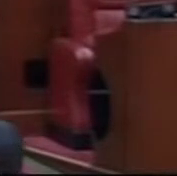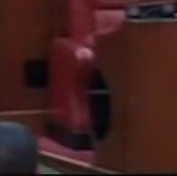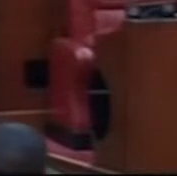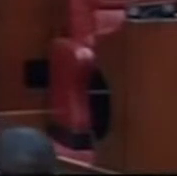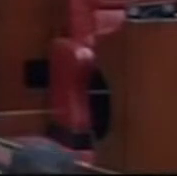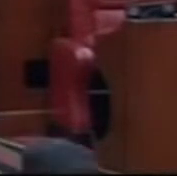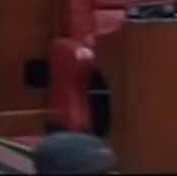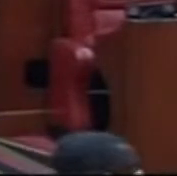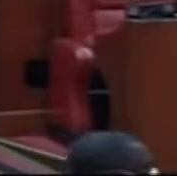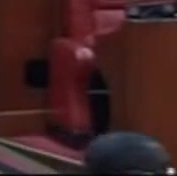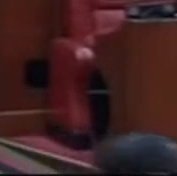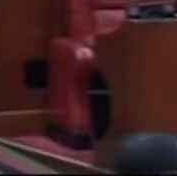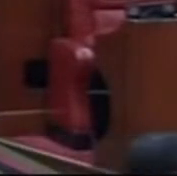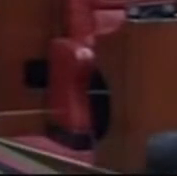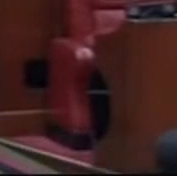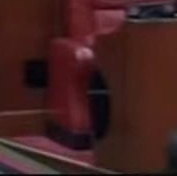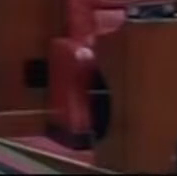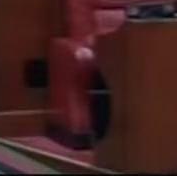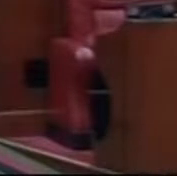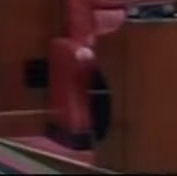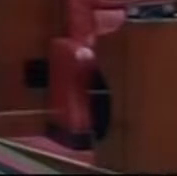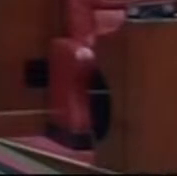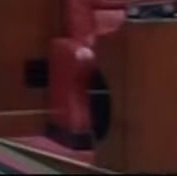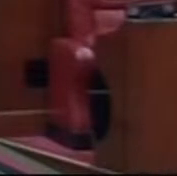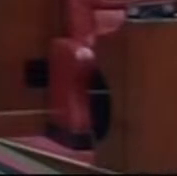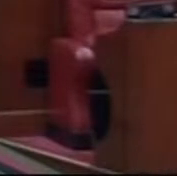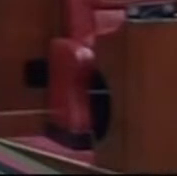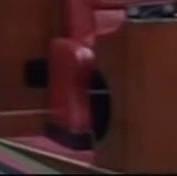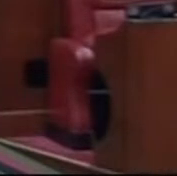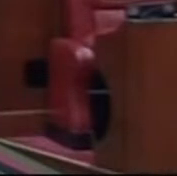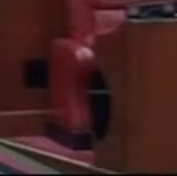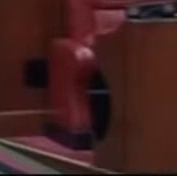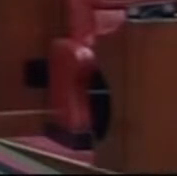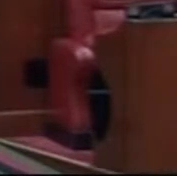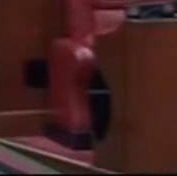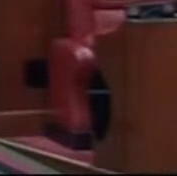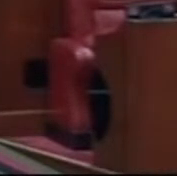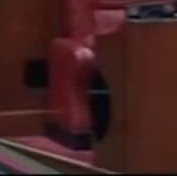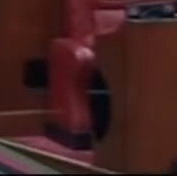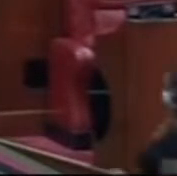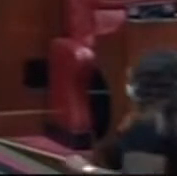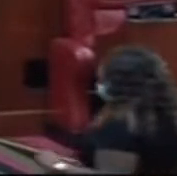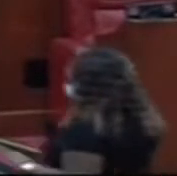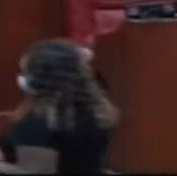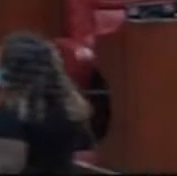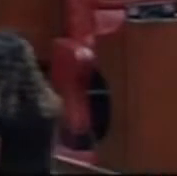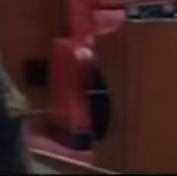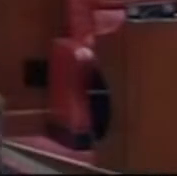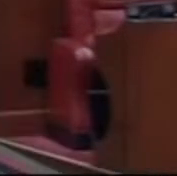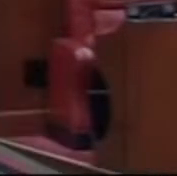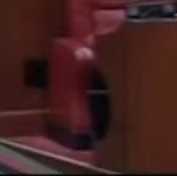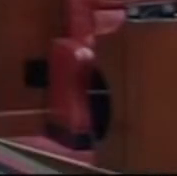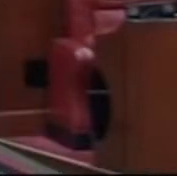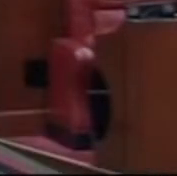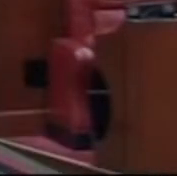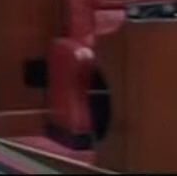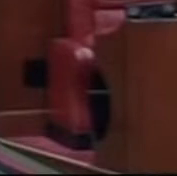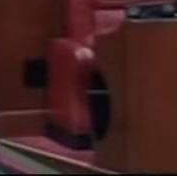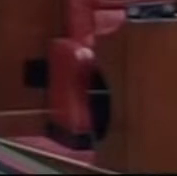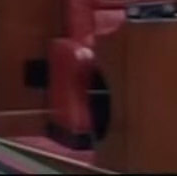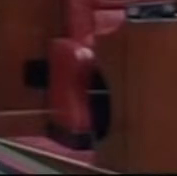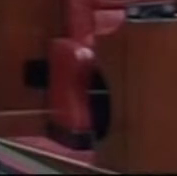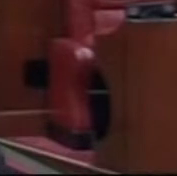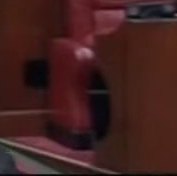the consolidated funds to meet the expenditure during the year ending 30th June 2022 in respect of the